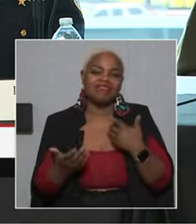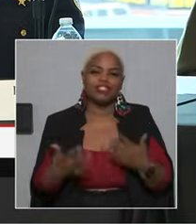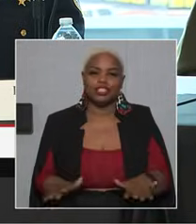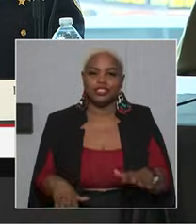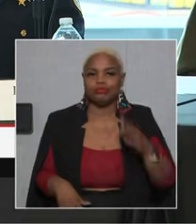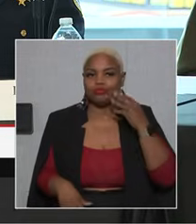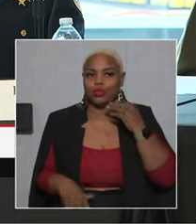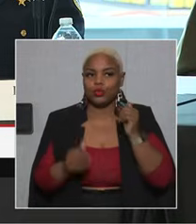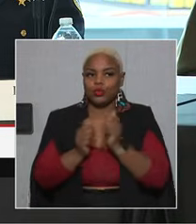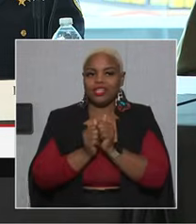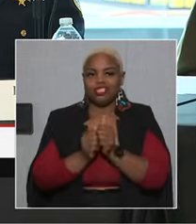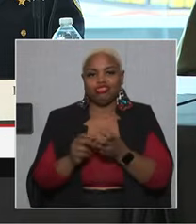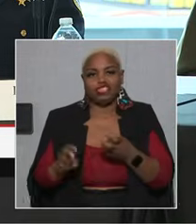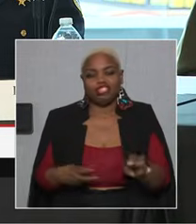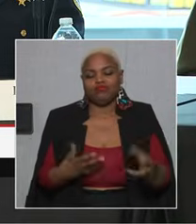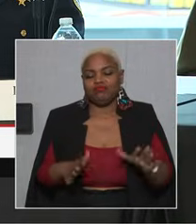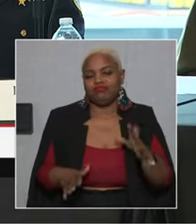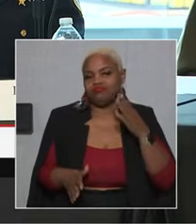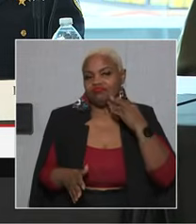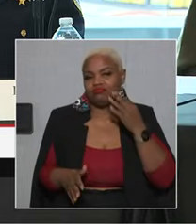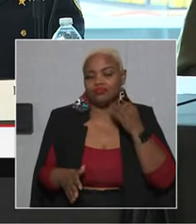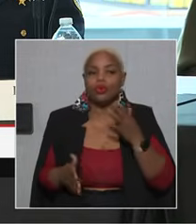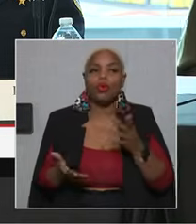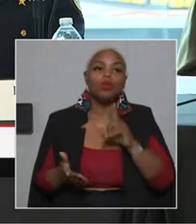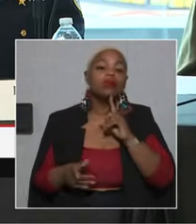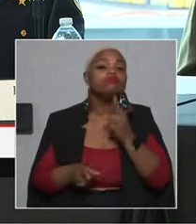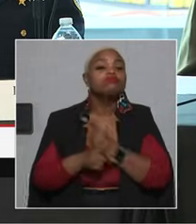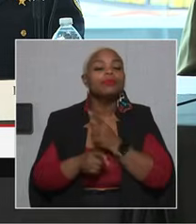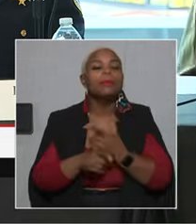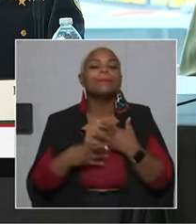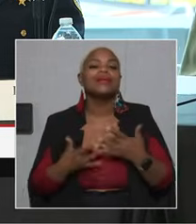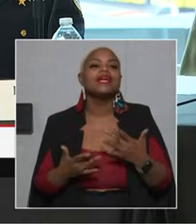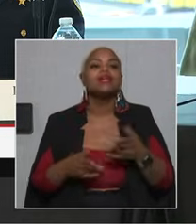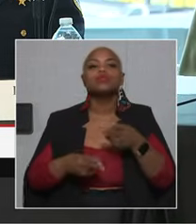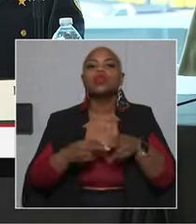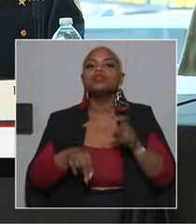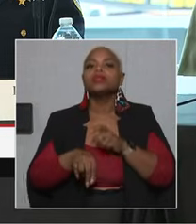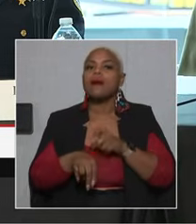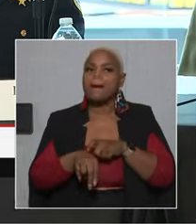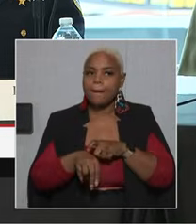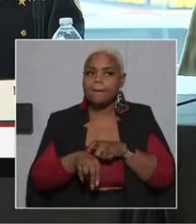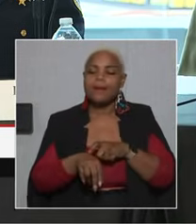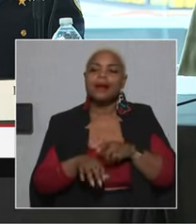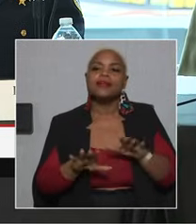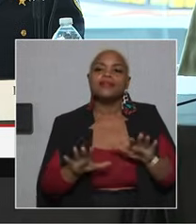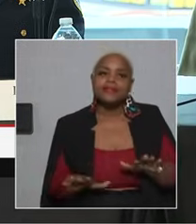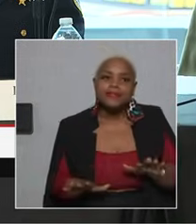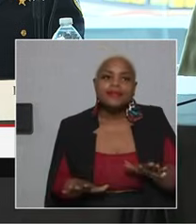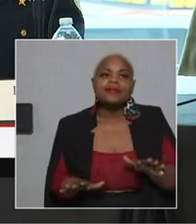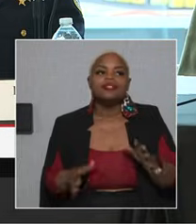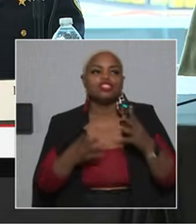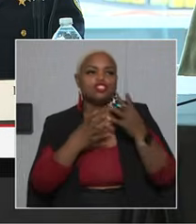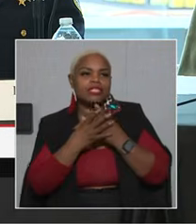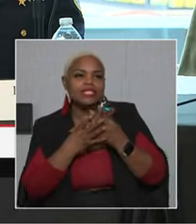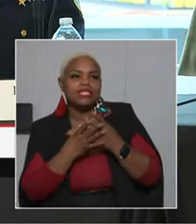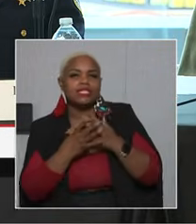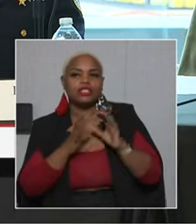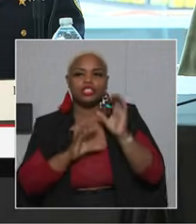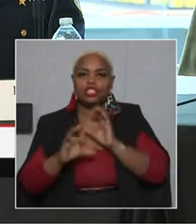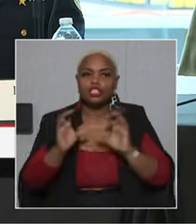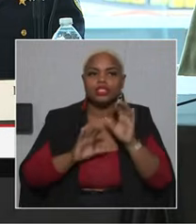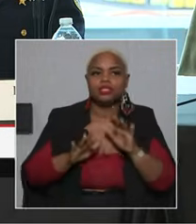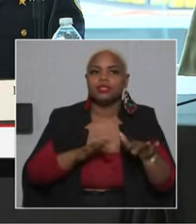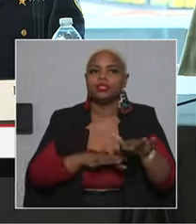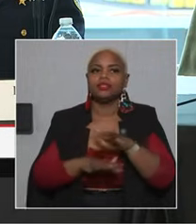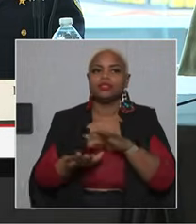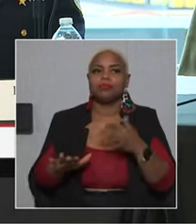of time and do it in a way that's going to be most beneficial to DC residents. So I'm gonna